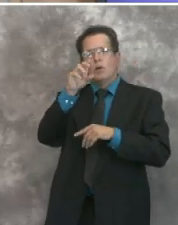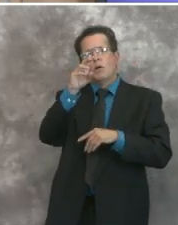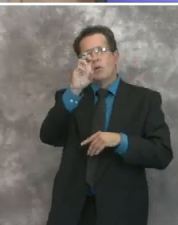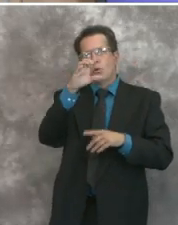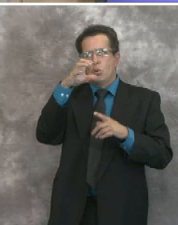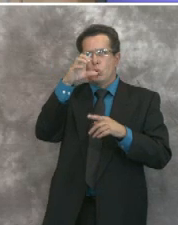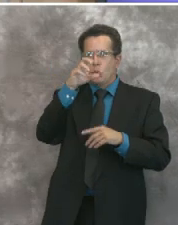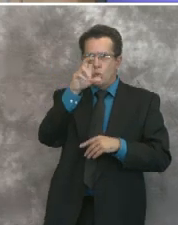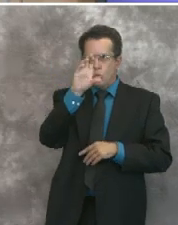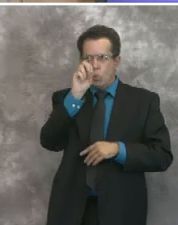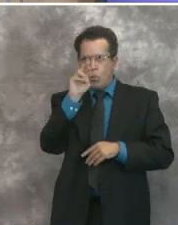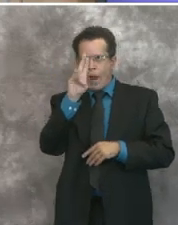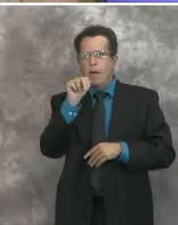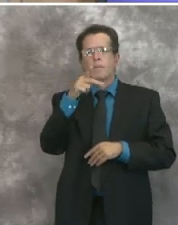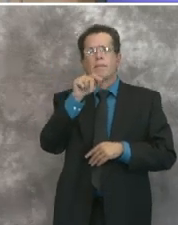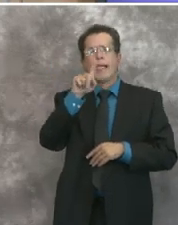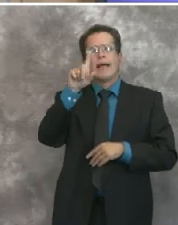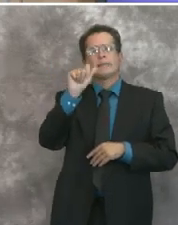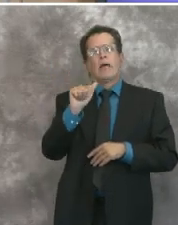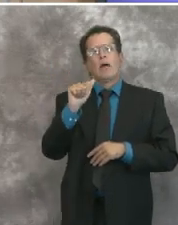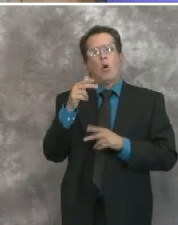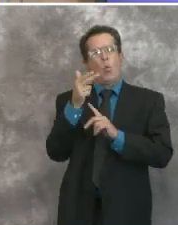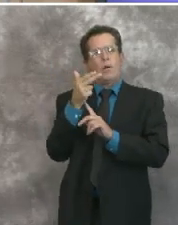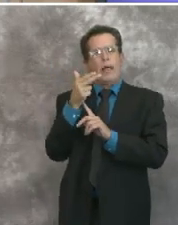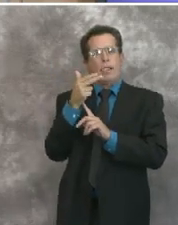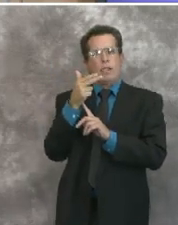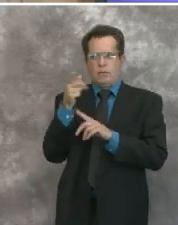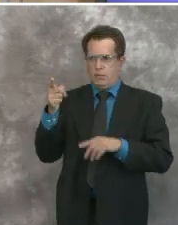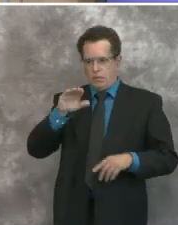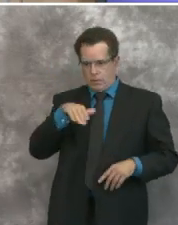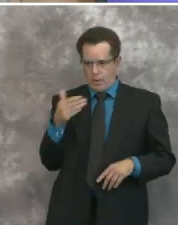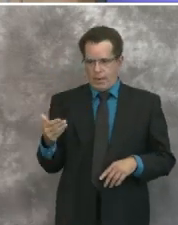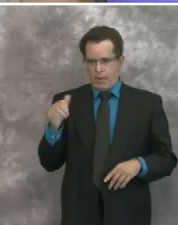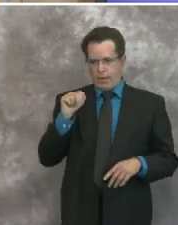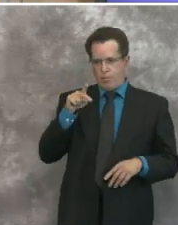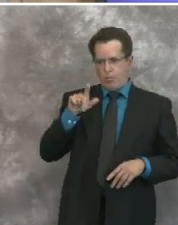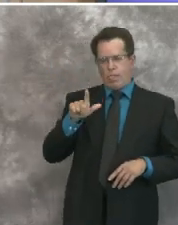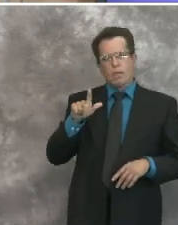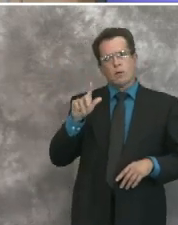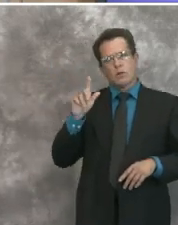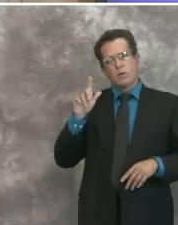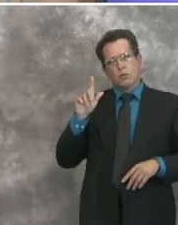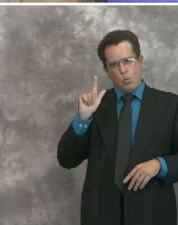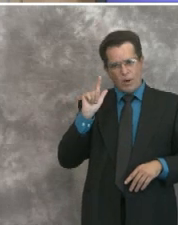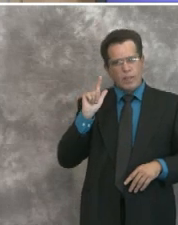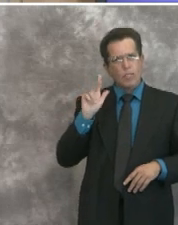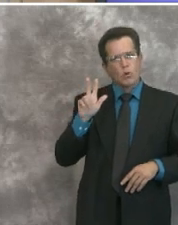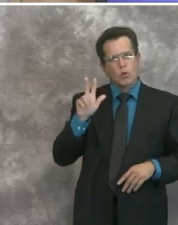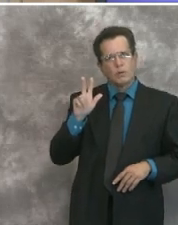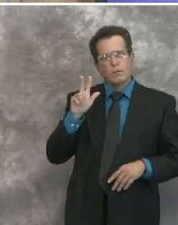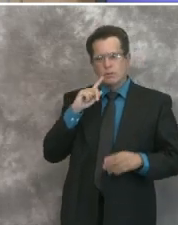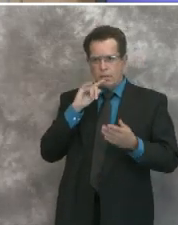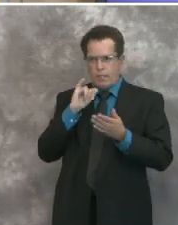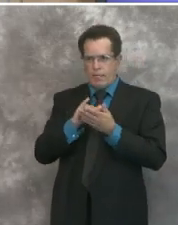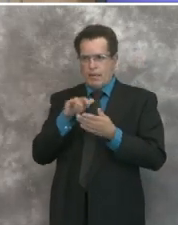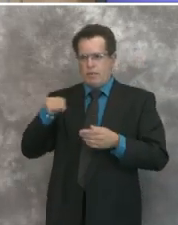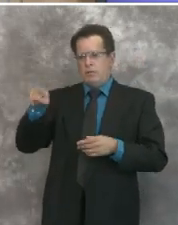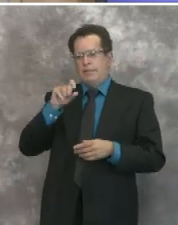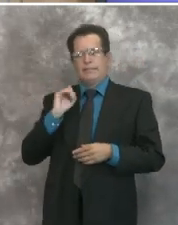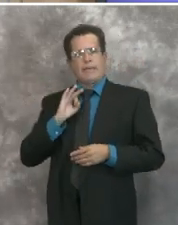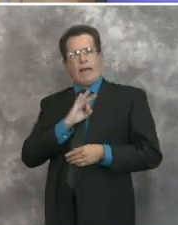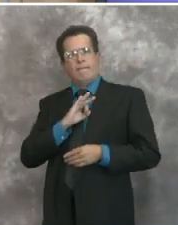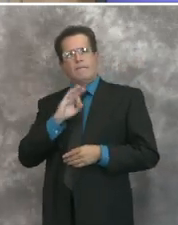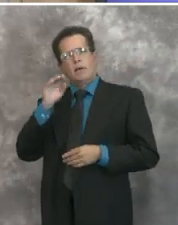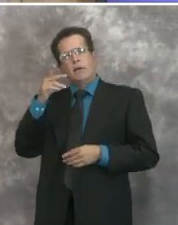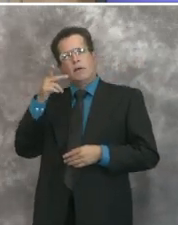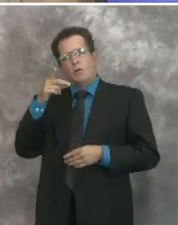county's isolation centers, who died by suicide on April 23rd. As a part of that story, it was reported that the county staff at the Crown Plaza